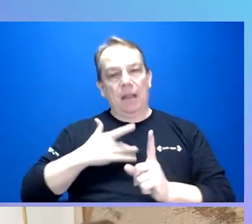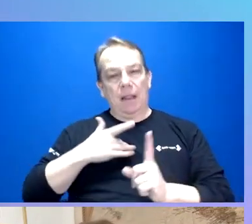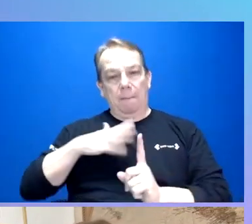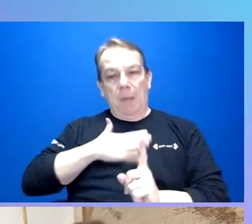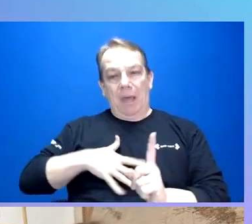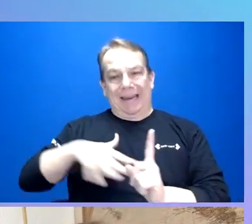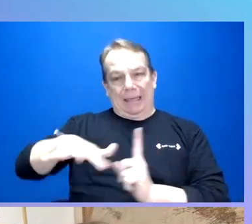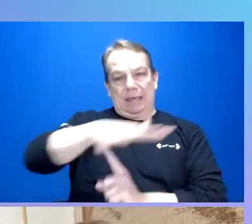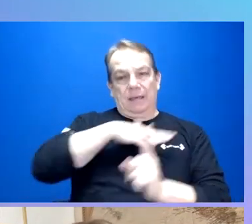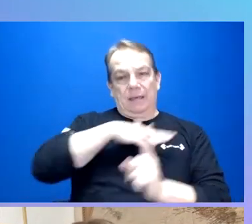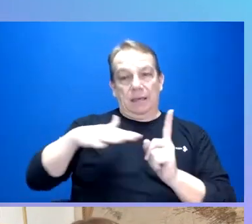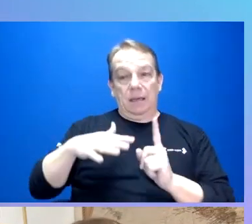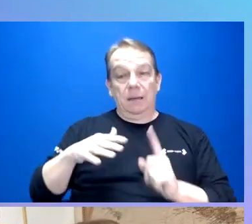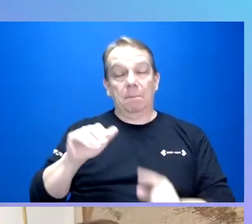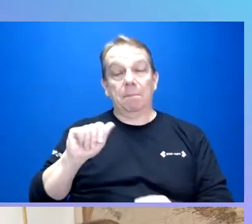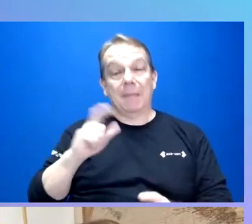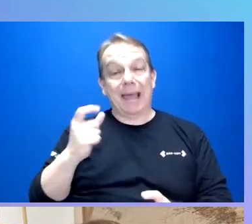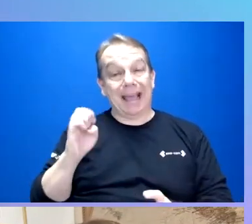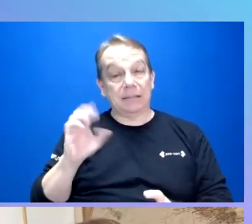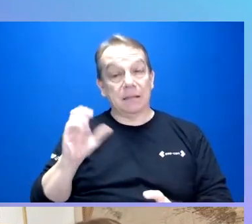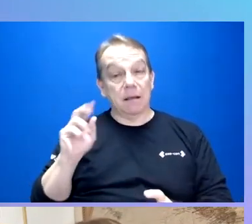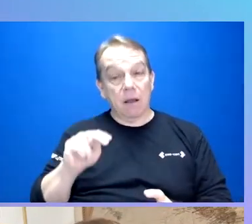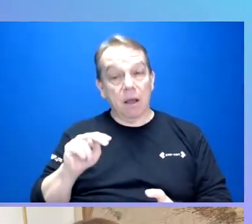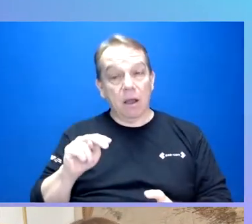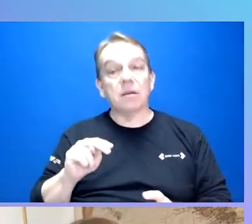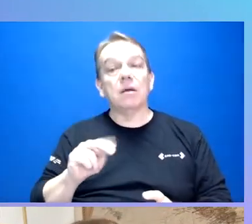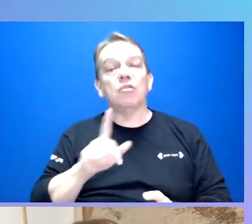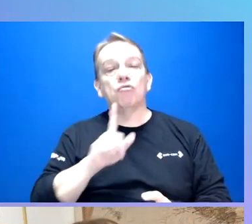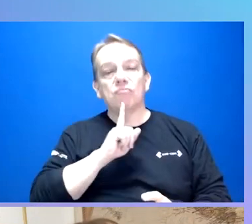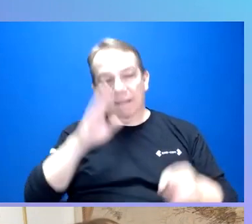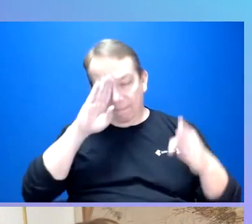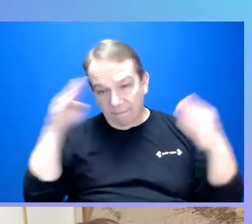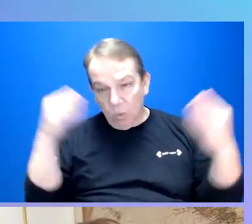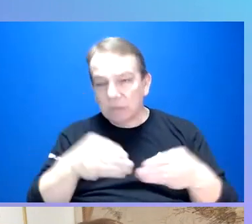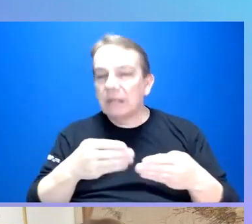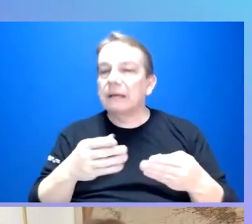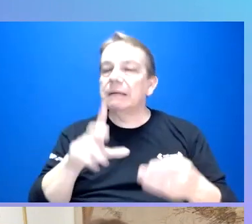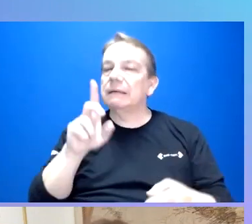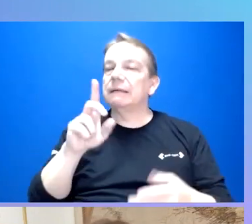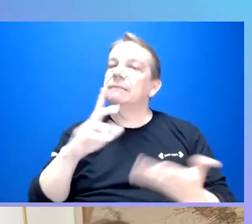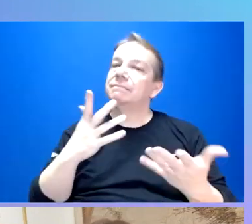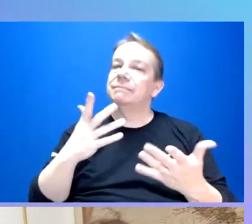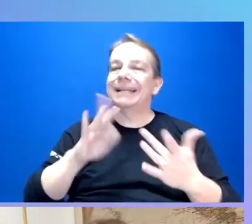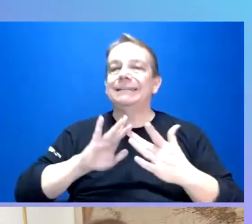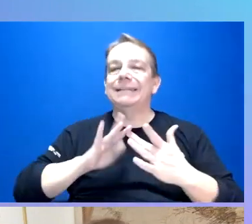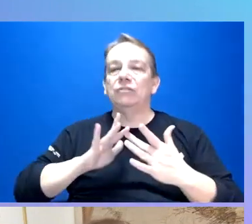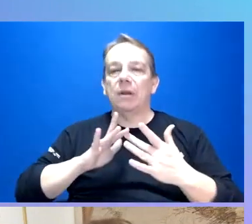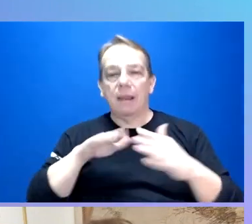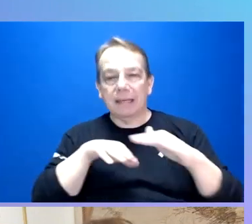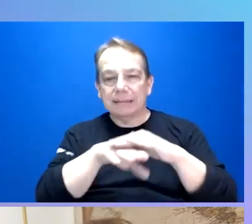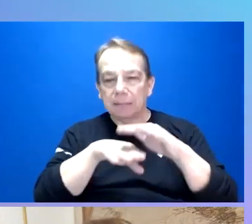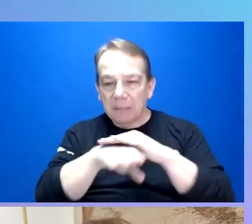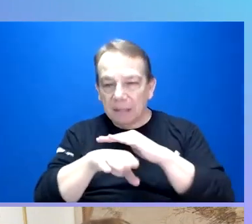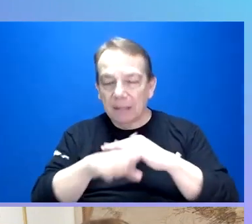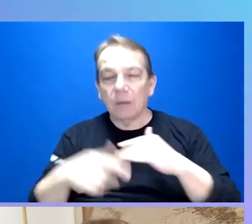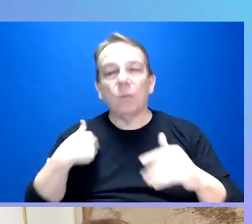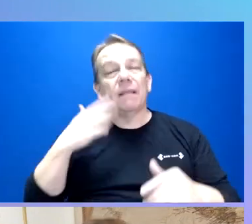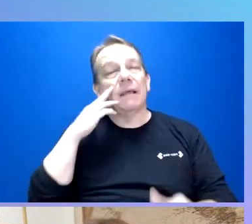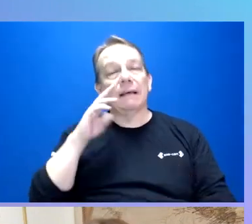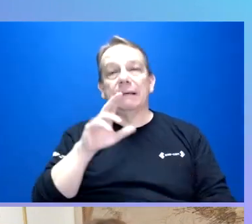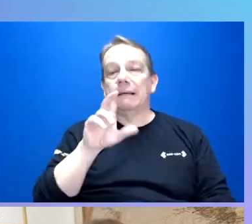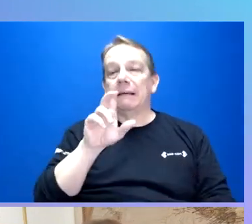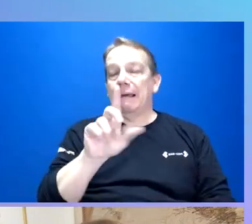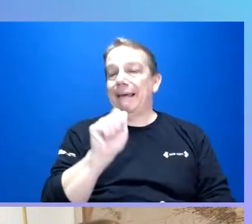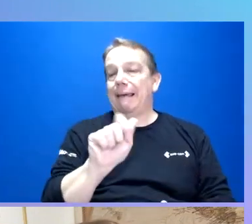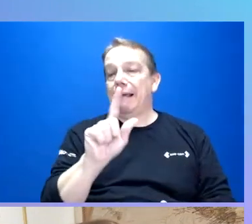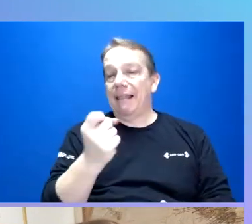But since this is AxCon, a lot of us are really focused on digital accessibility. And when we think of digital A11Y,